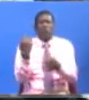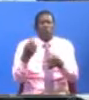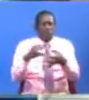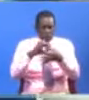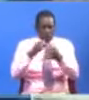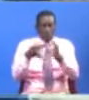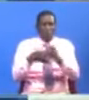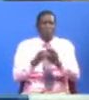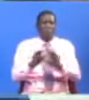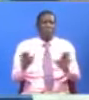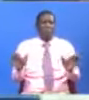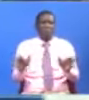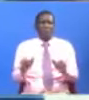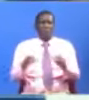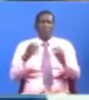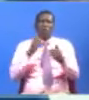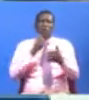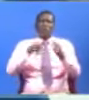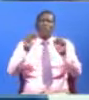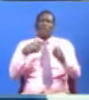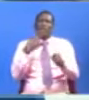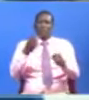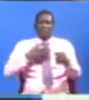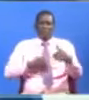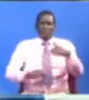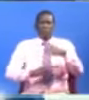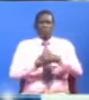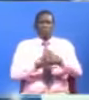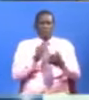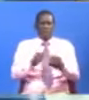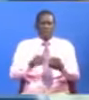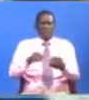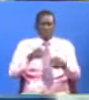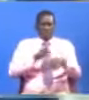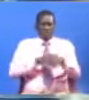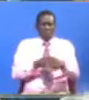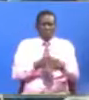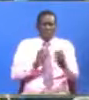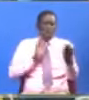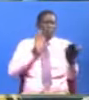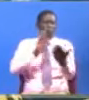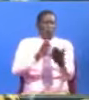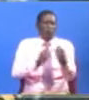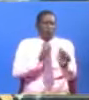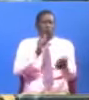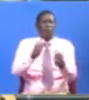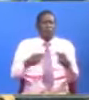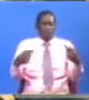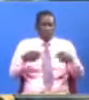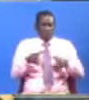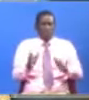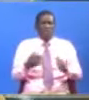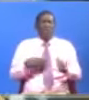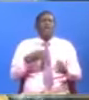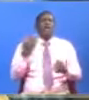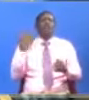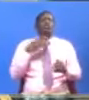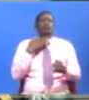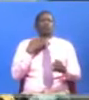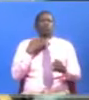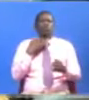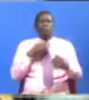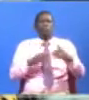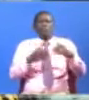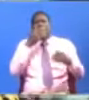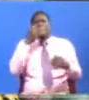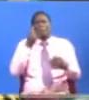only at the Olympics. What I can tell the fans is that we're approaching this season differently. I don't want to peak too early. I don't want to